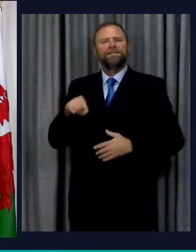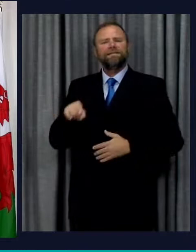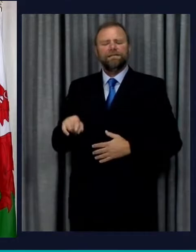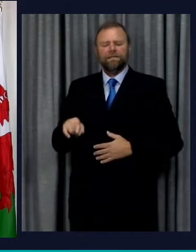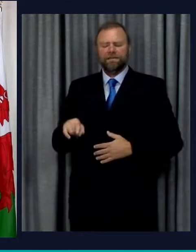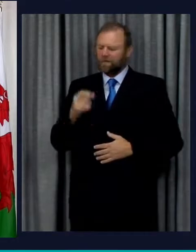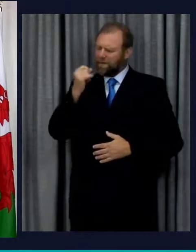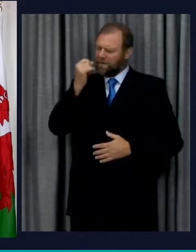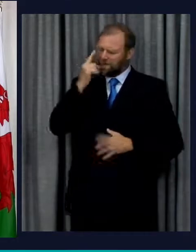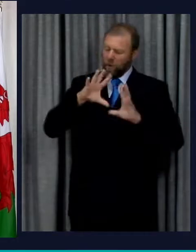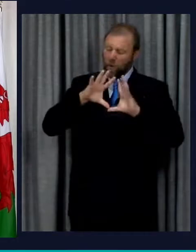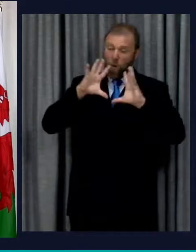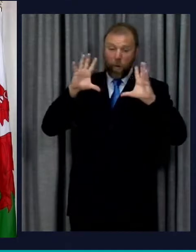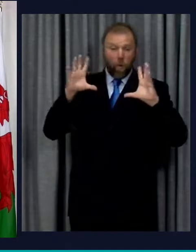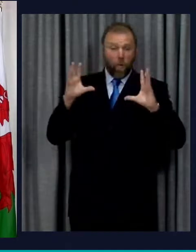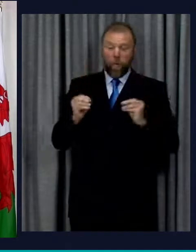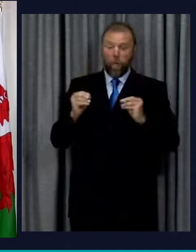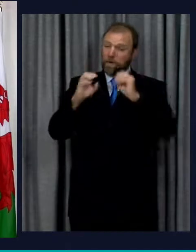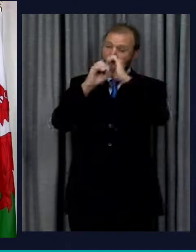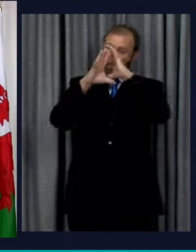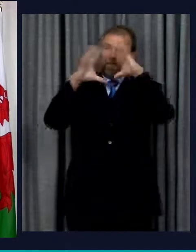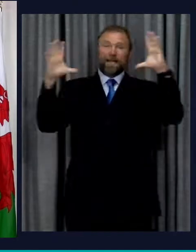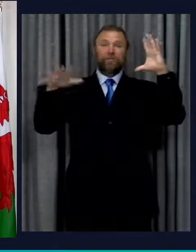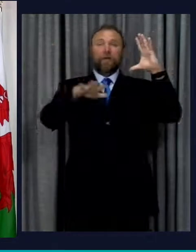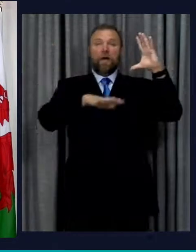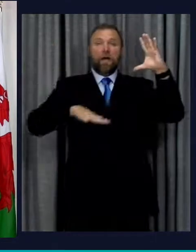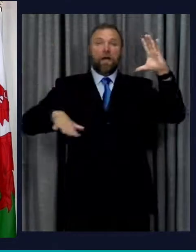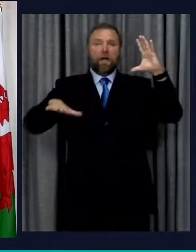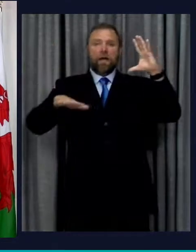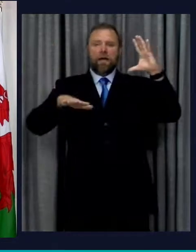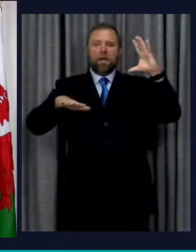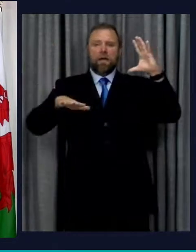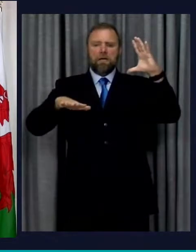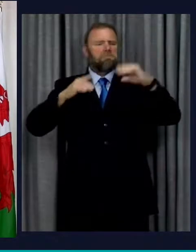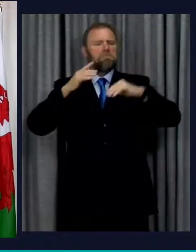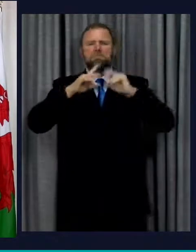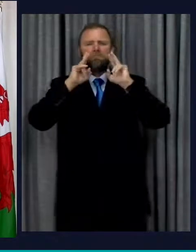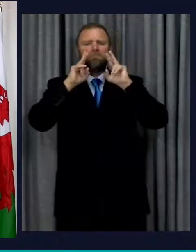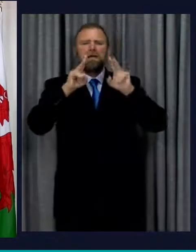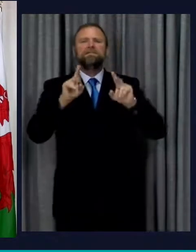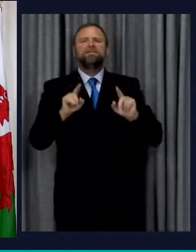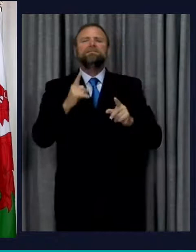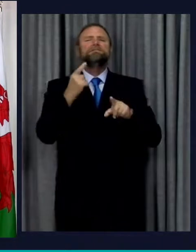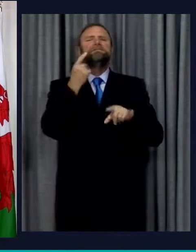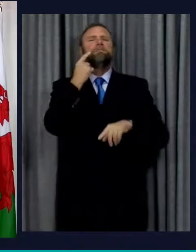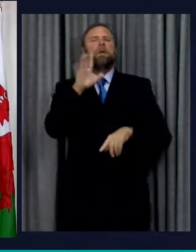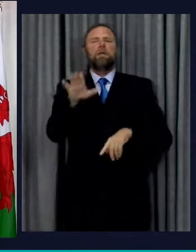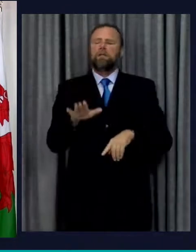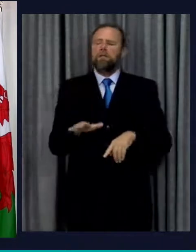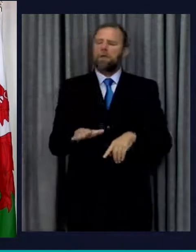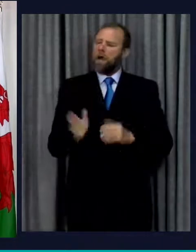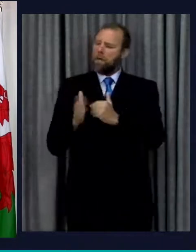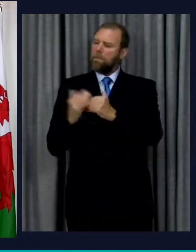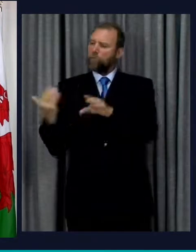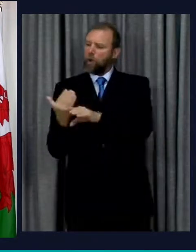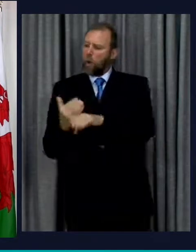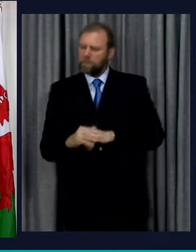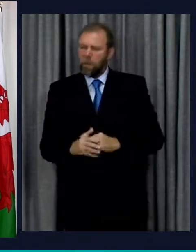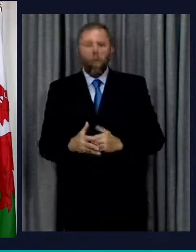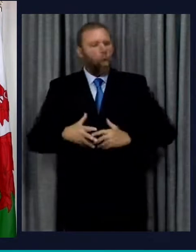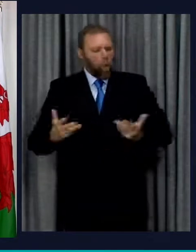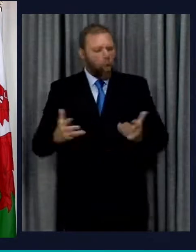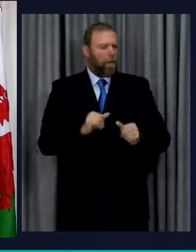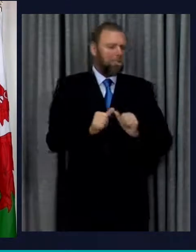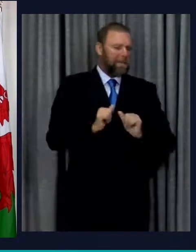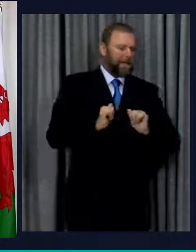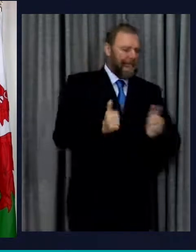enterprise. And I don't think I've ever seen it as a simple dichotomy between you either want more jobs or you want a better health